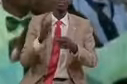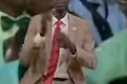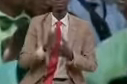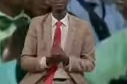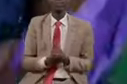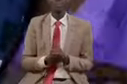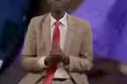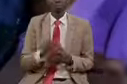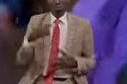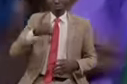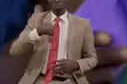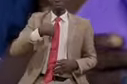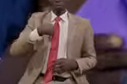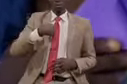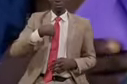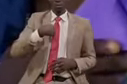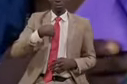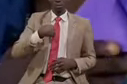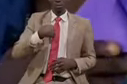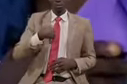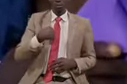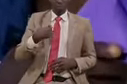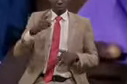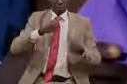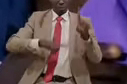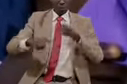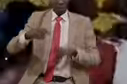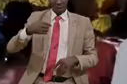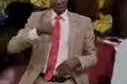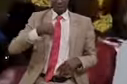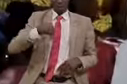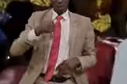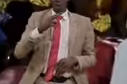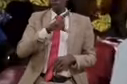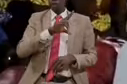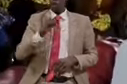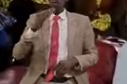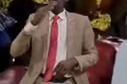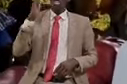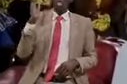Me. No evil will happen to me